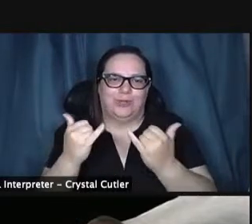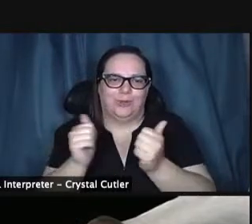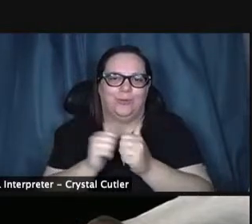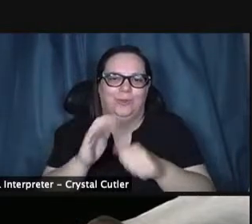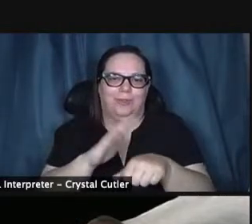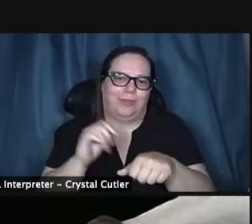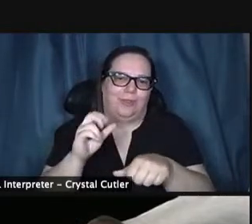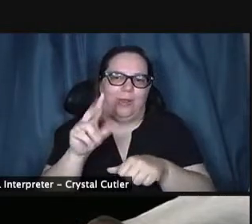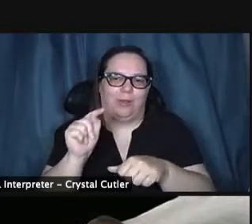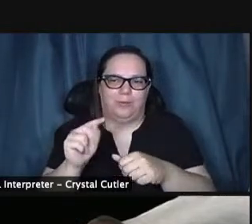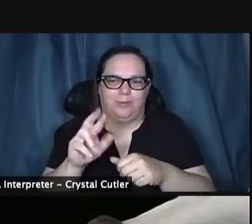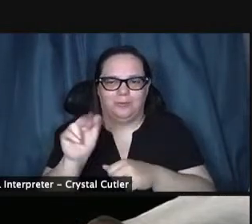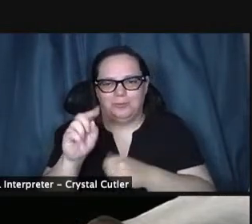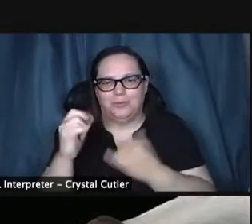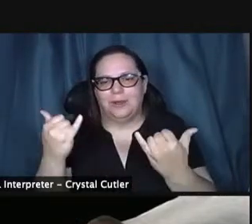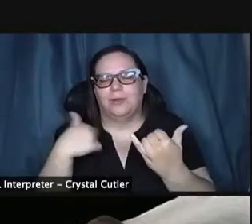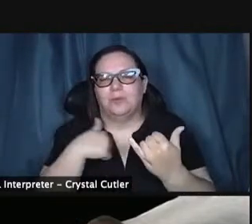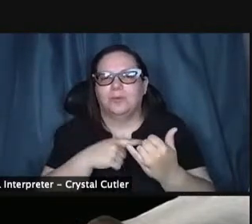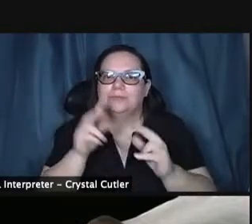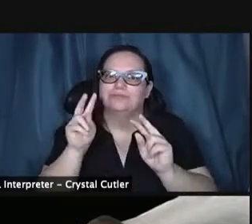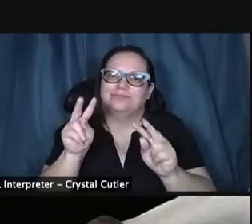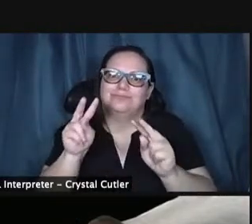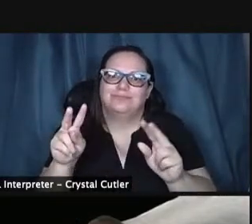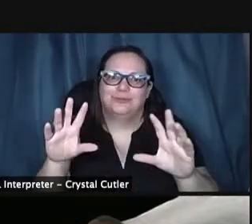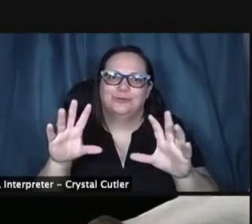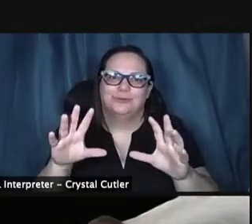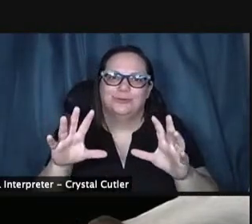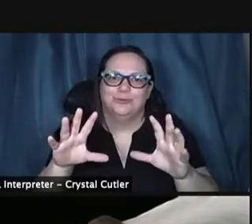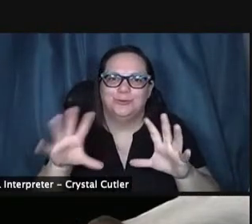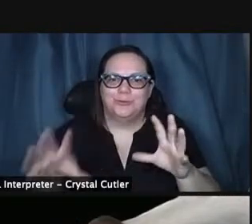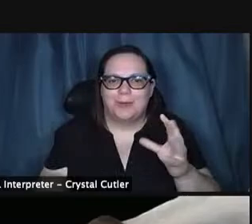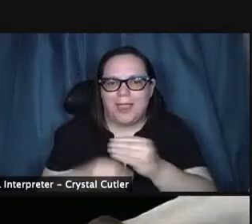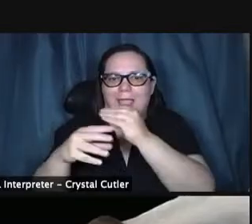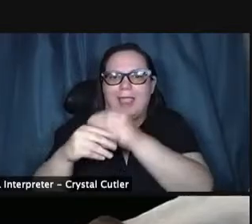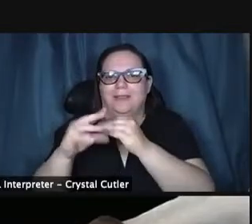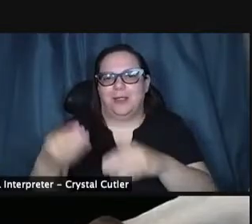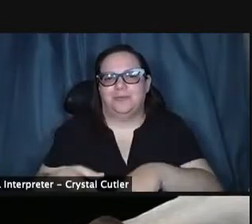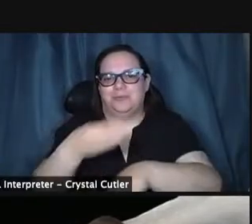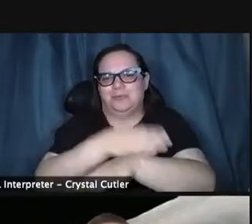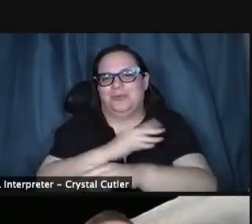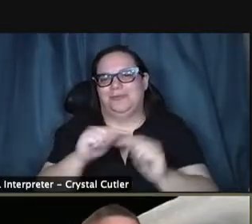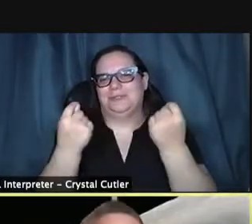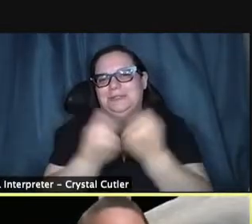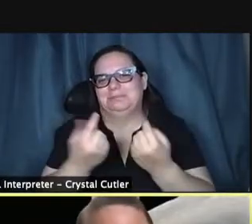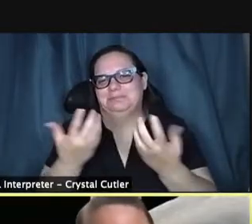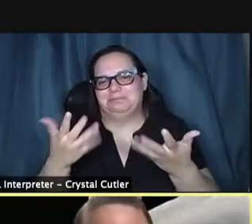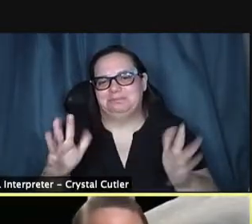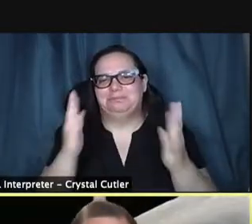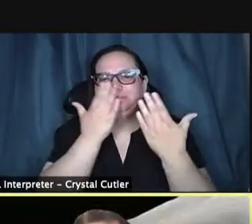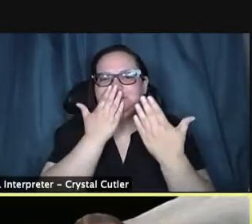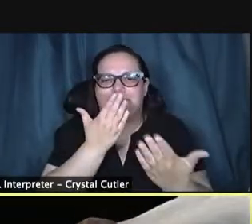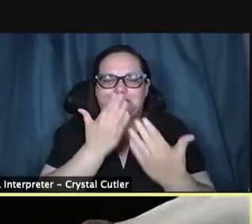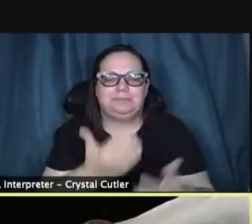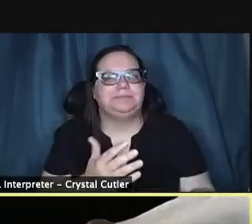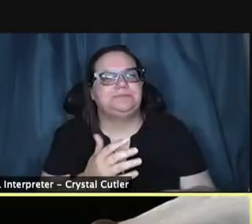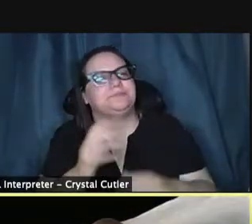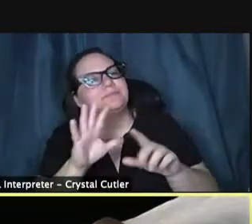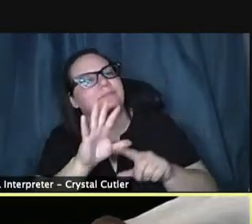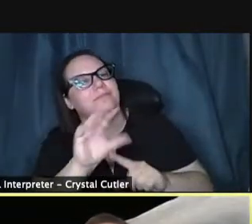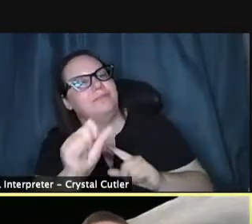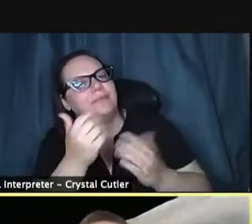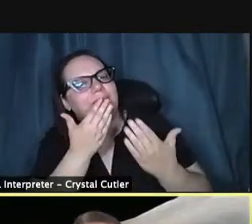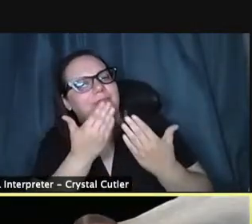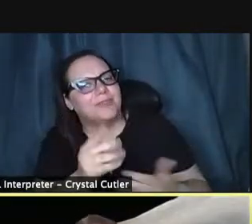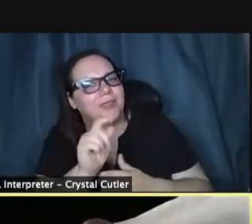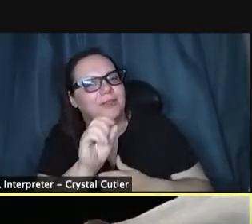to bolstering and improving the team. And that's it. Thank you. Awesome. Thanks, Tony. And I